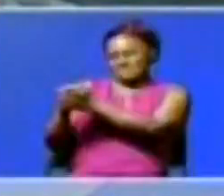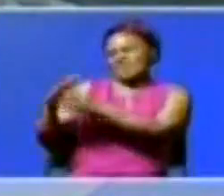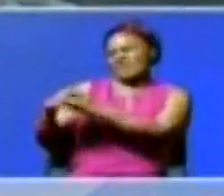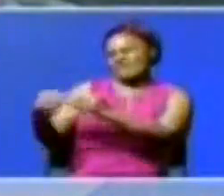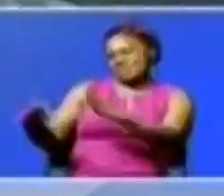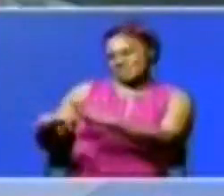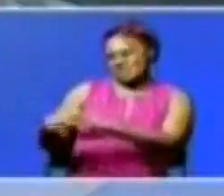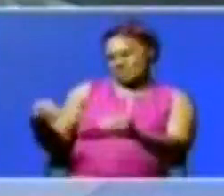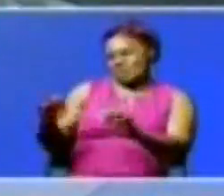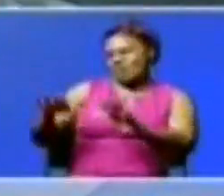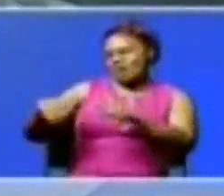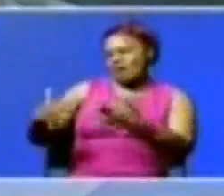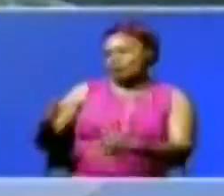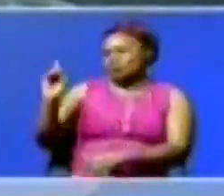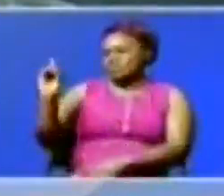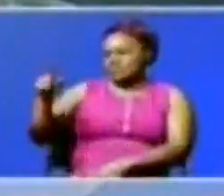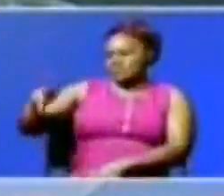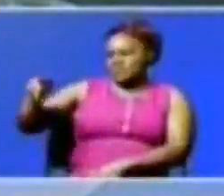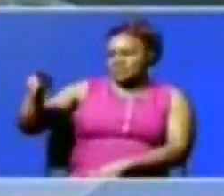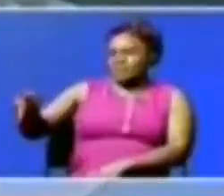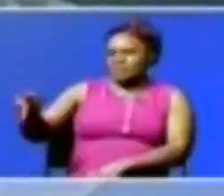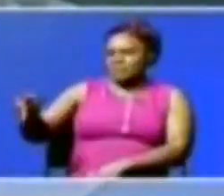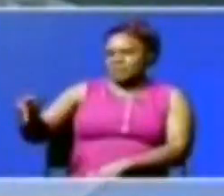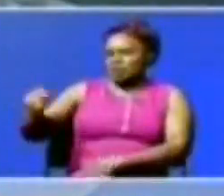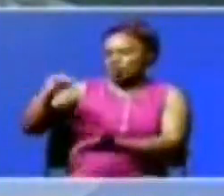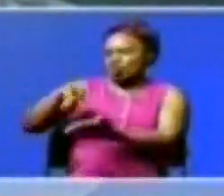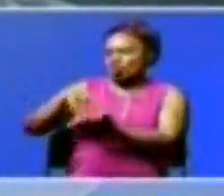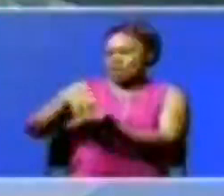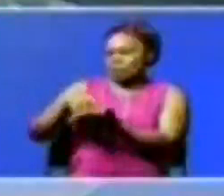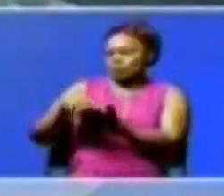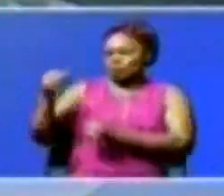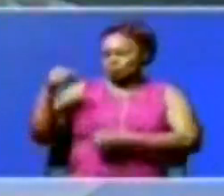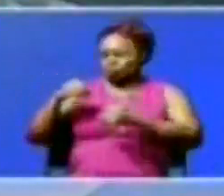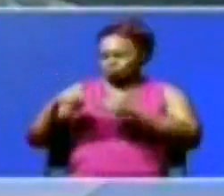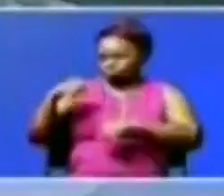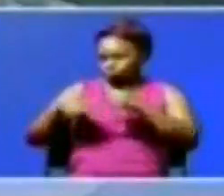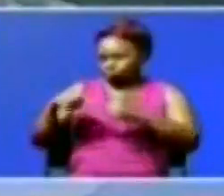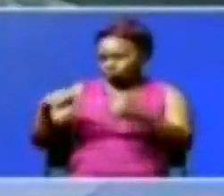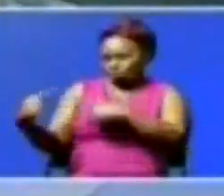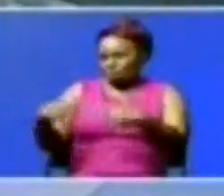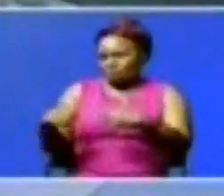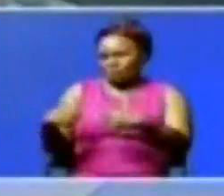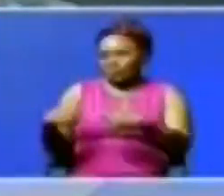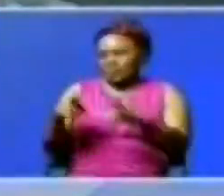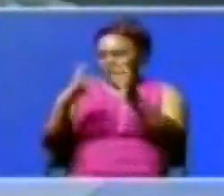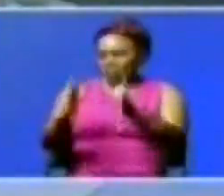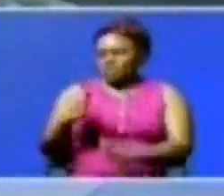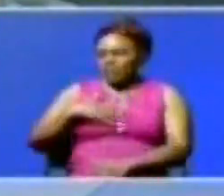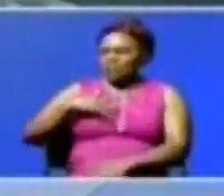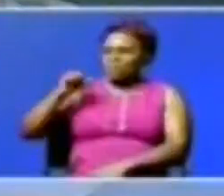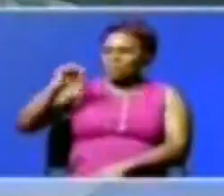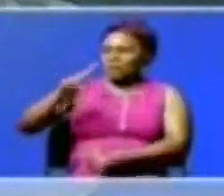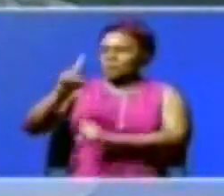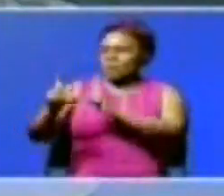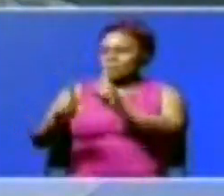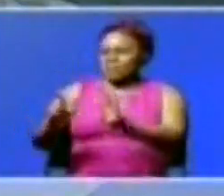comfortable with the way the Director of Public Prosecutions is handling corruption matters. Our senior political affairs reporter Chris Thairu interviewed